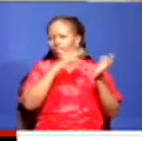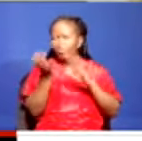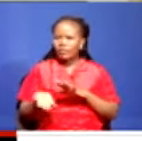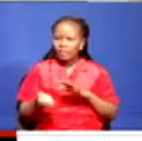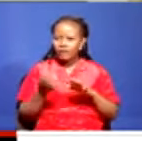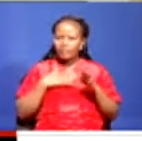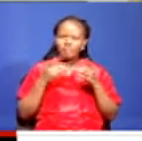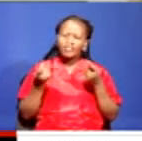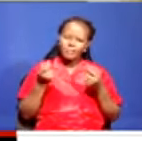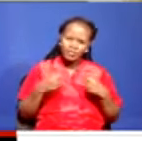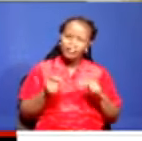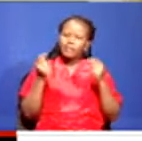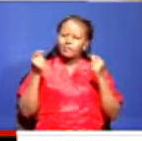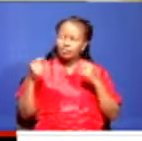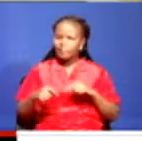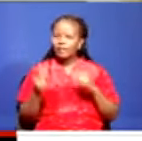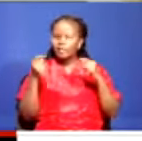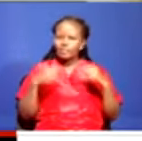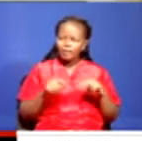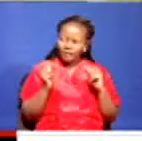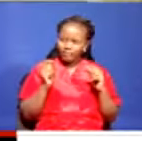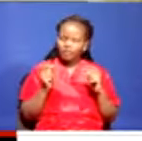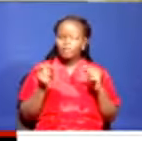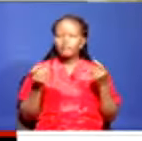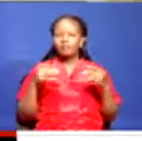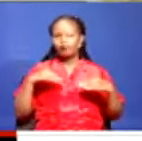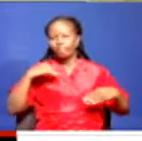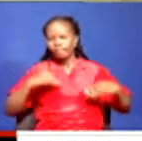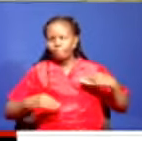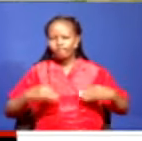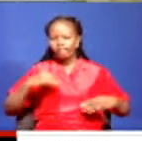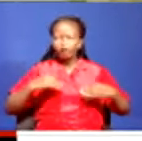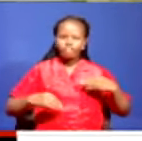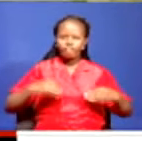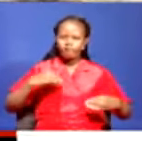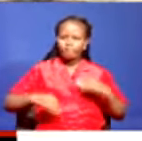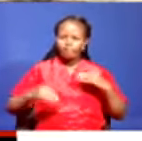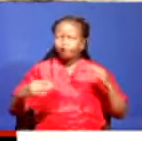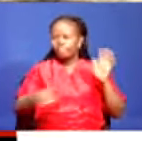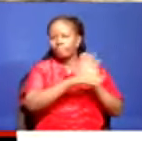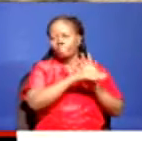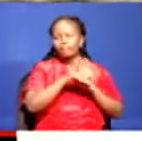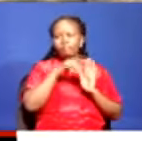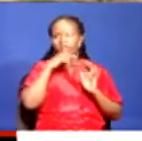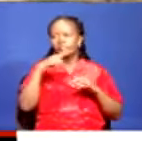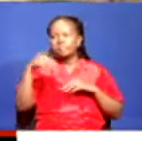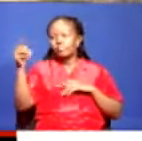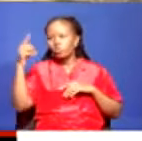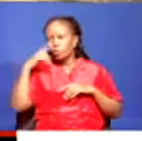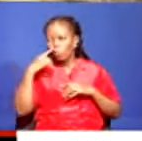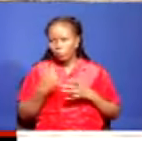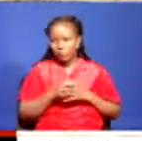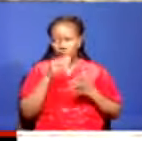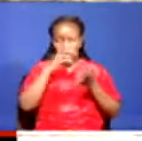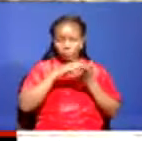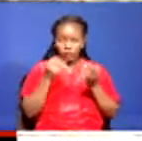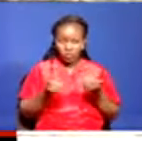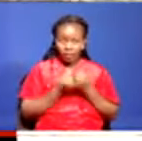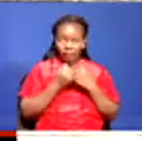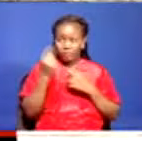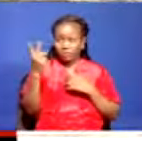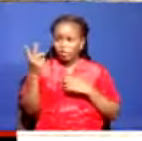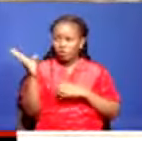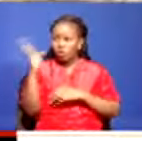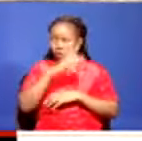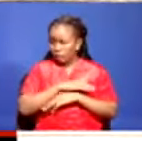nikangangana nikafukuza fisi na kijana yeye akaenda nyumbani. The incident came barely 2 days